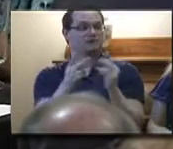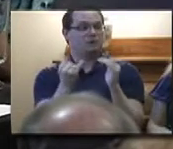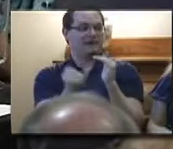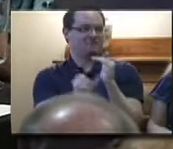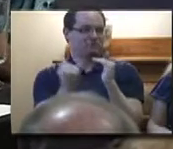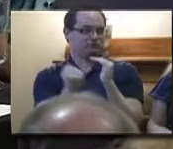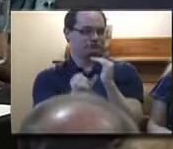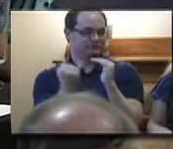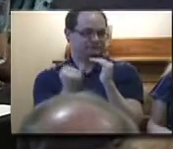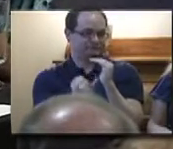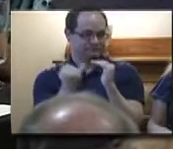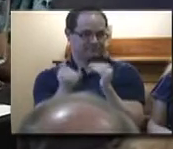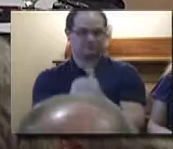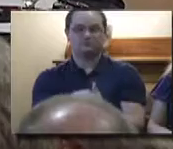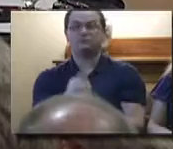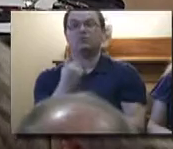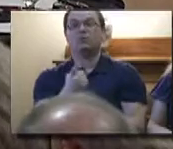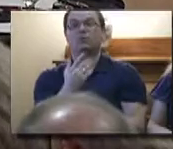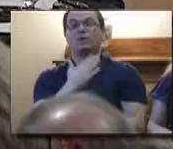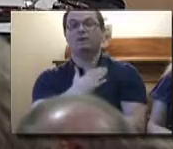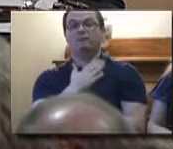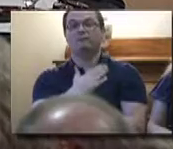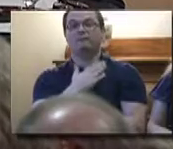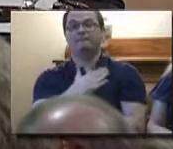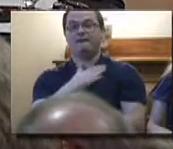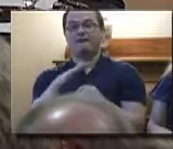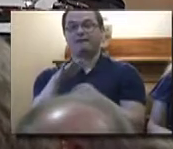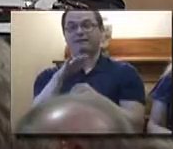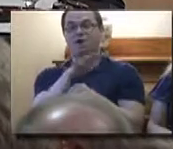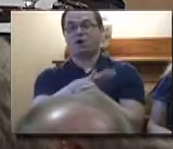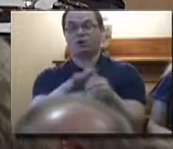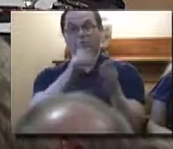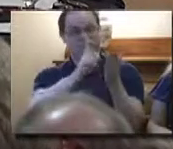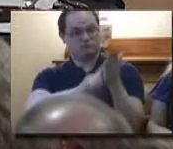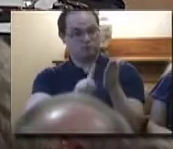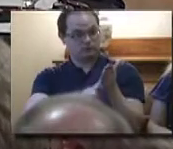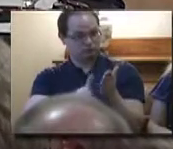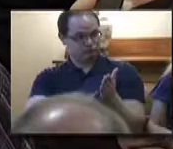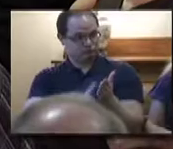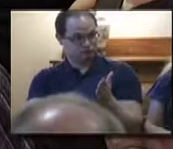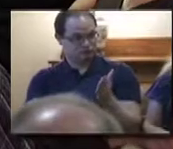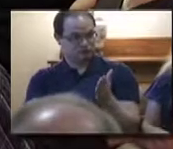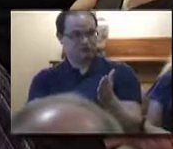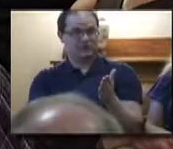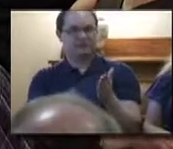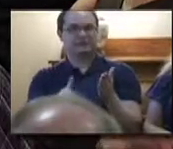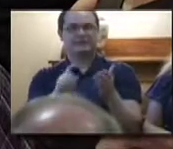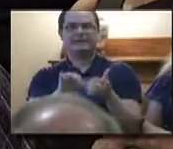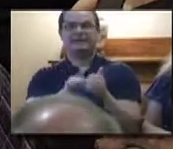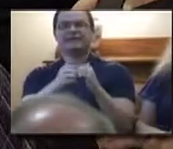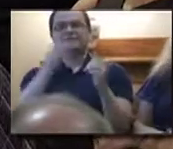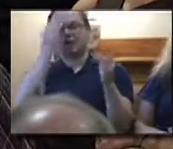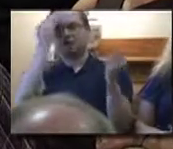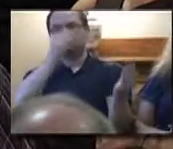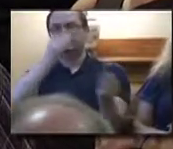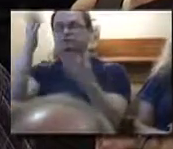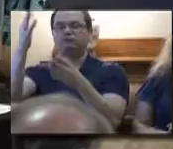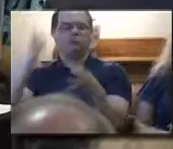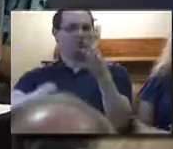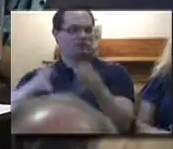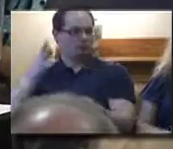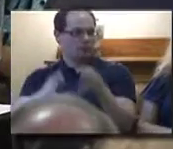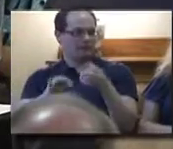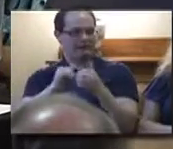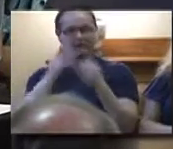And one of my areas of research is how to inform the courts, how to